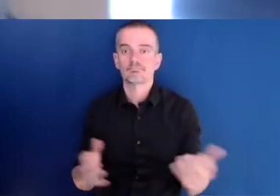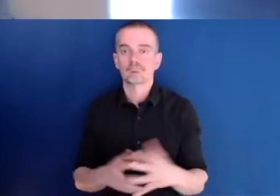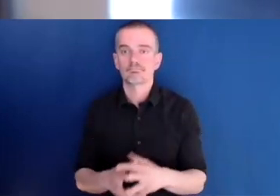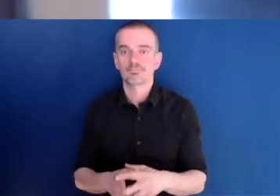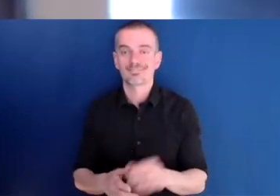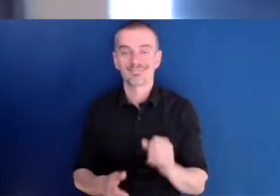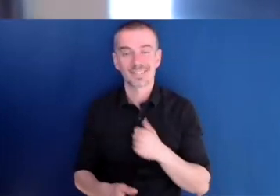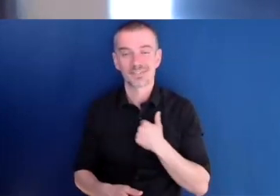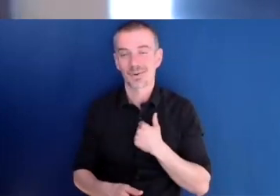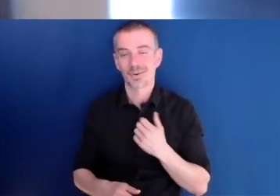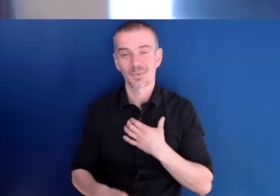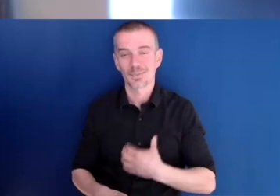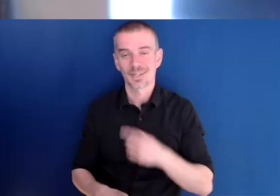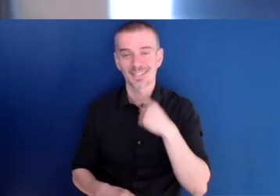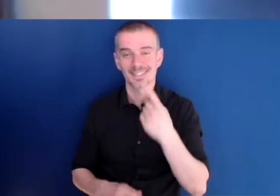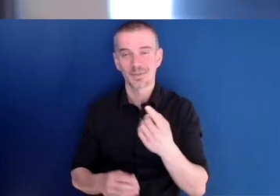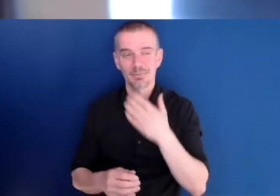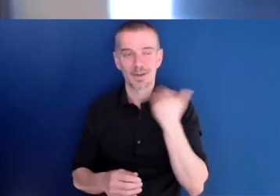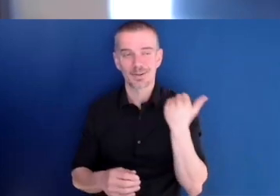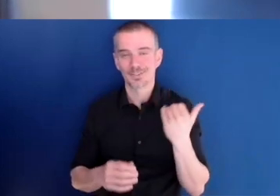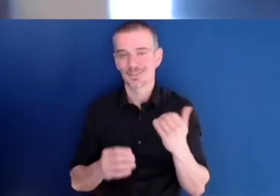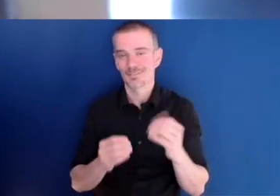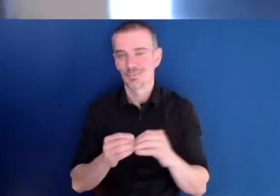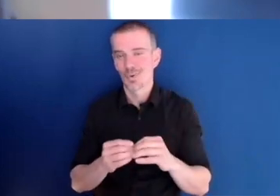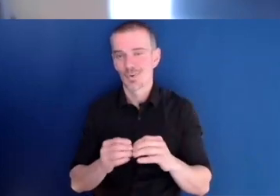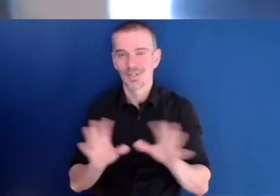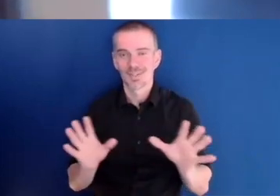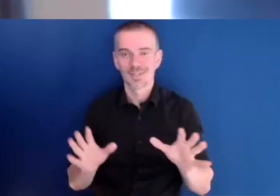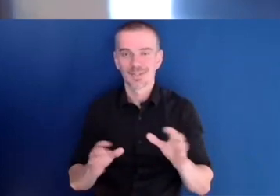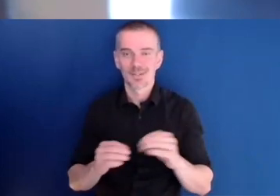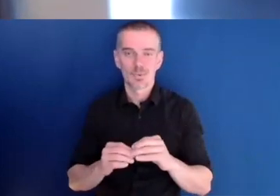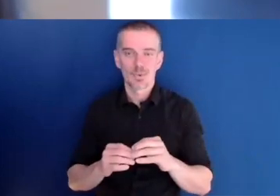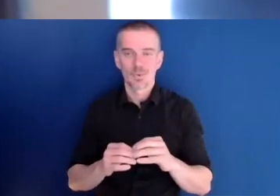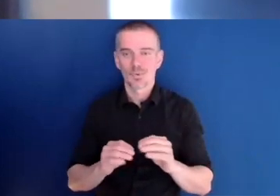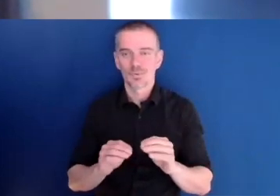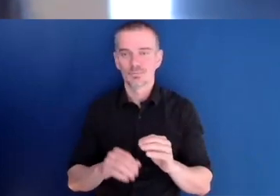Yeah, sorry, I wish I could give more detail or something more concrete, but